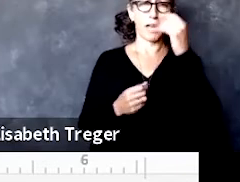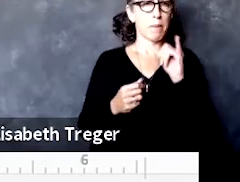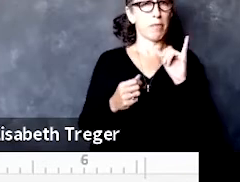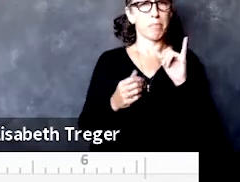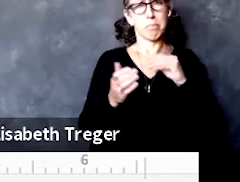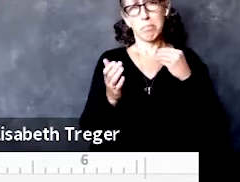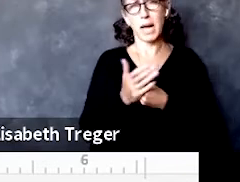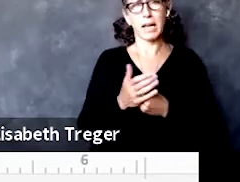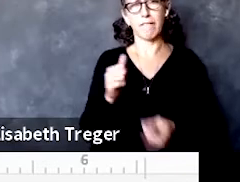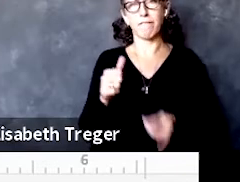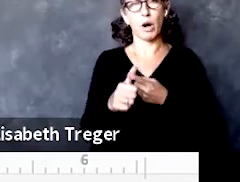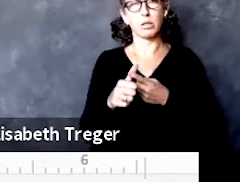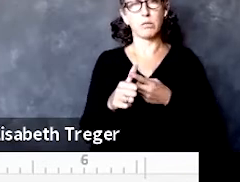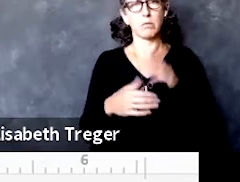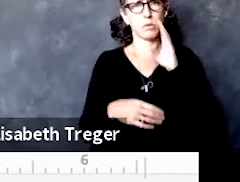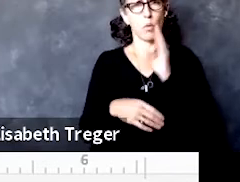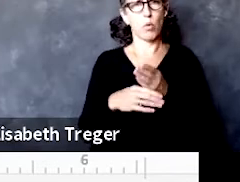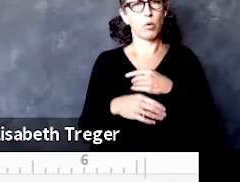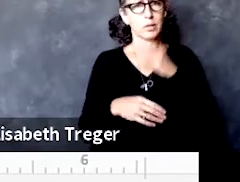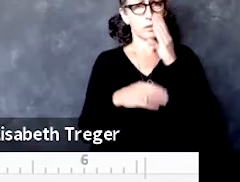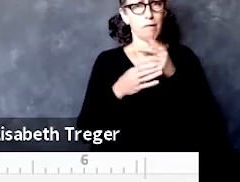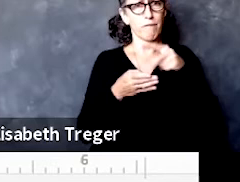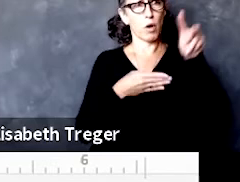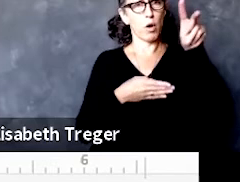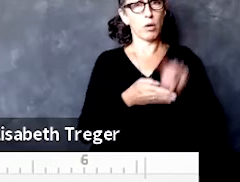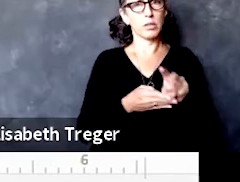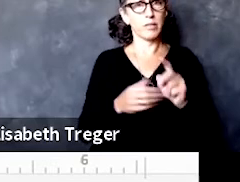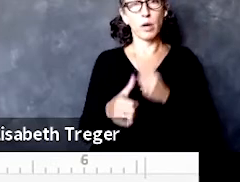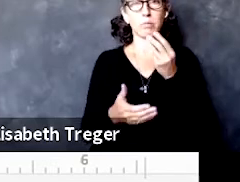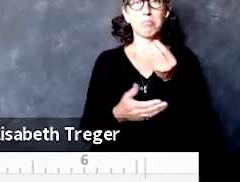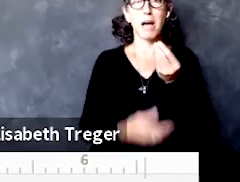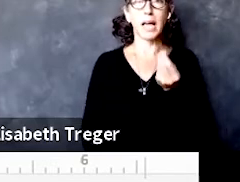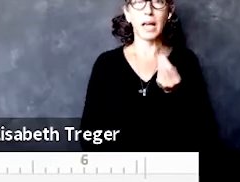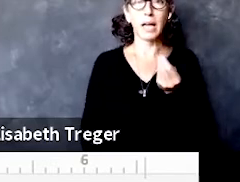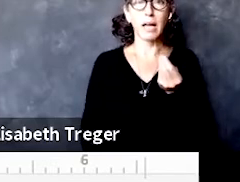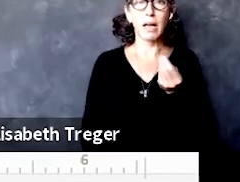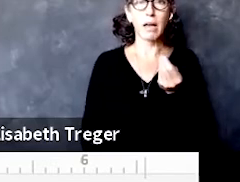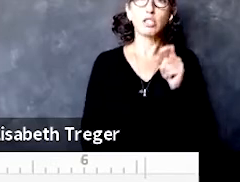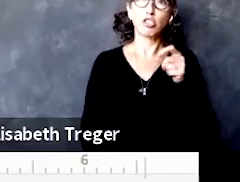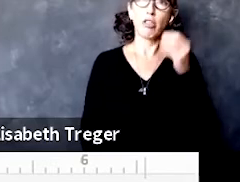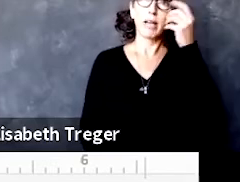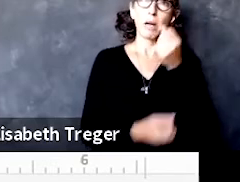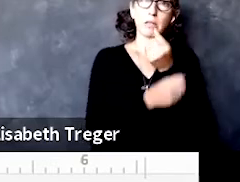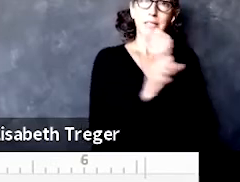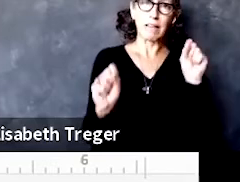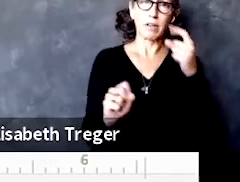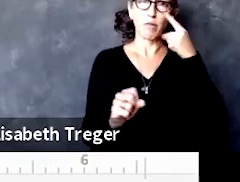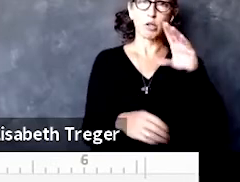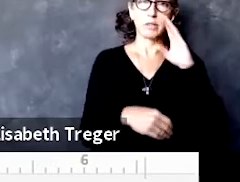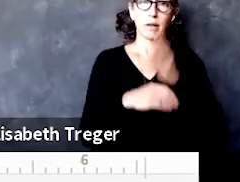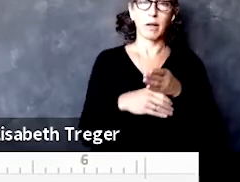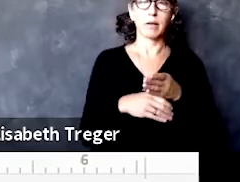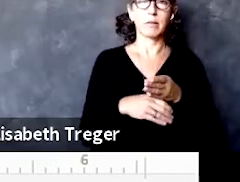about how she's going to pay for the health insurance. She was thinking about the safety of her son. And that encapsulated